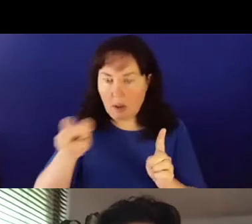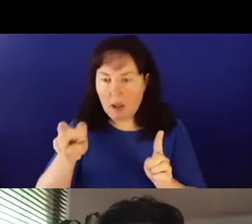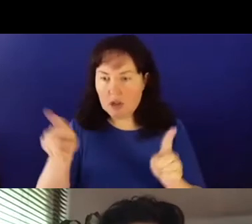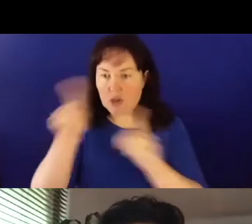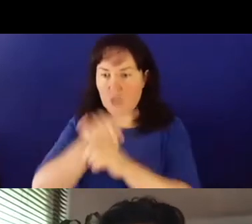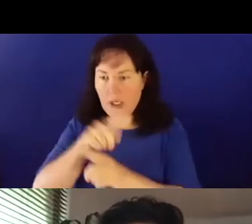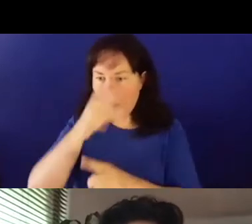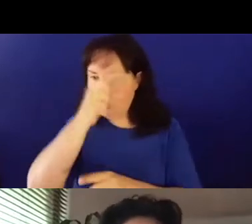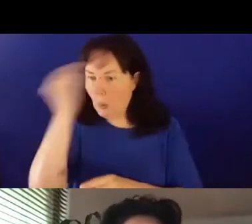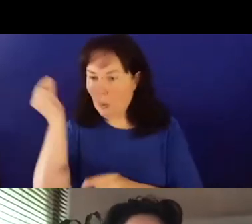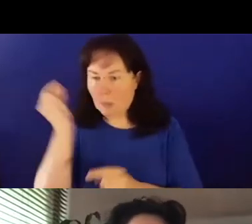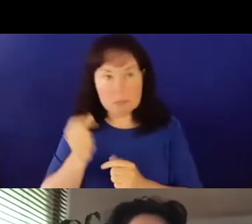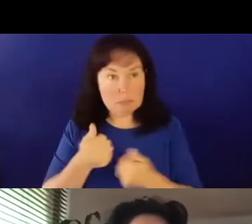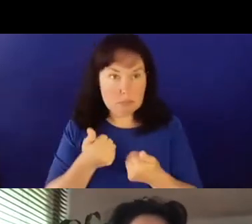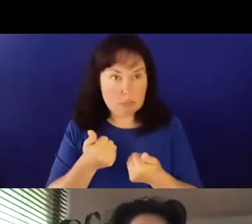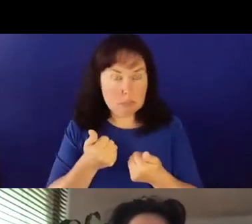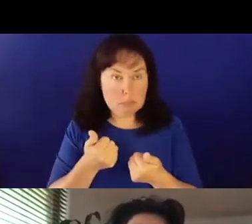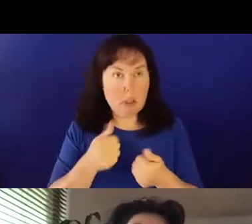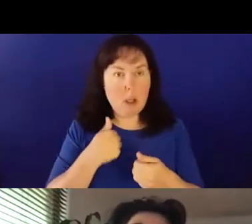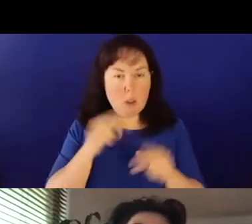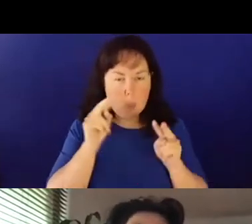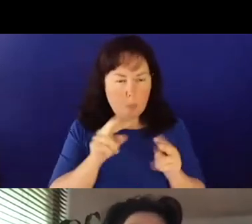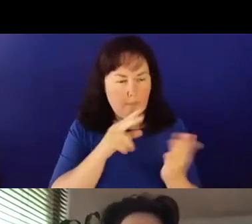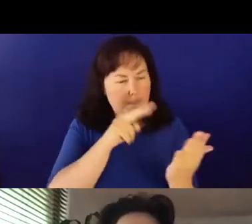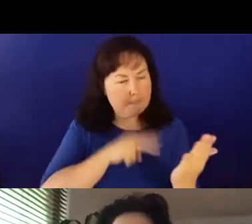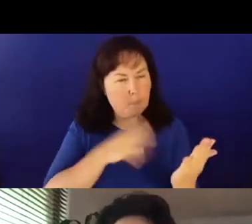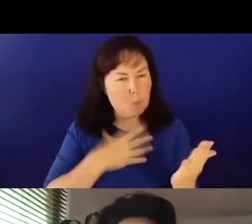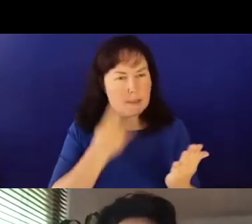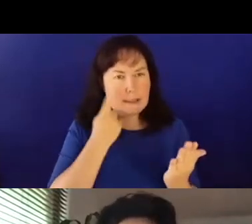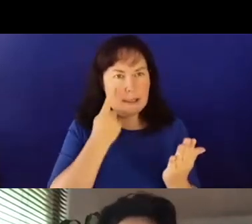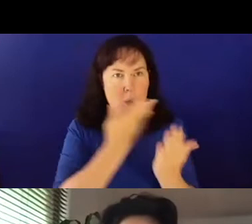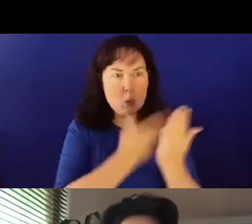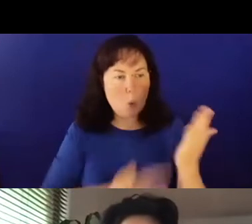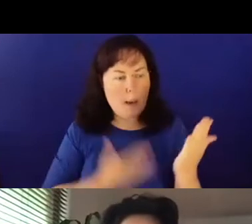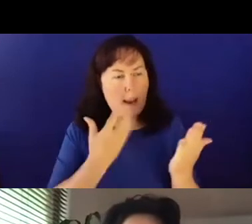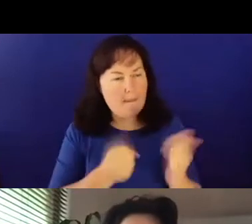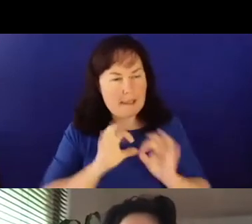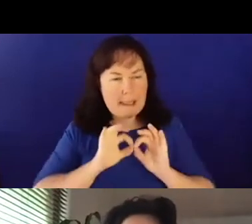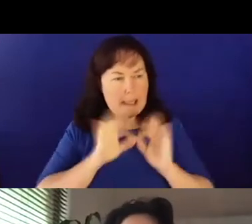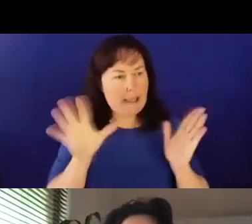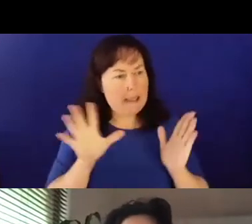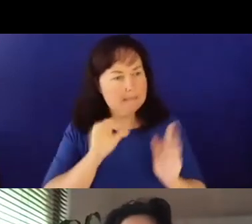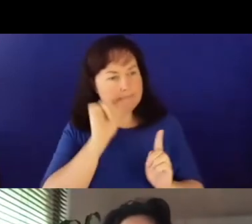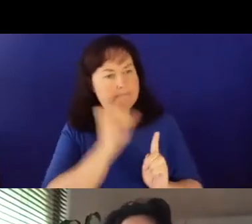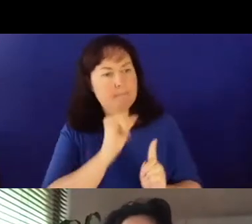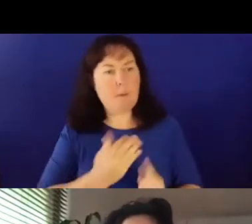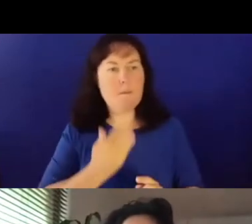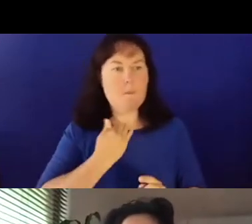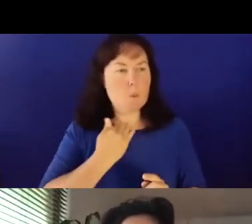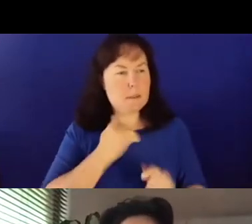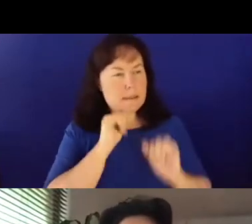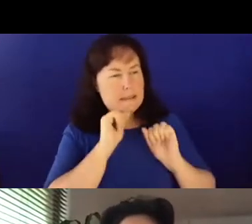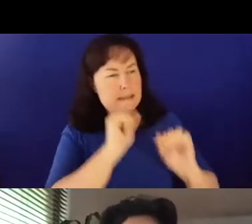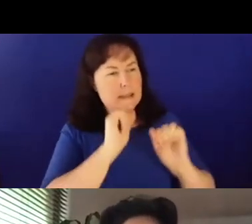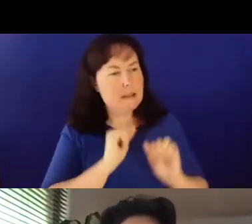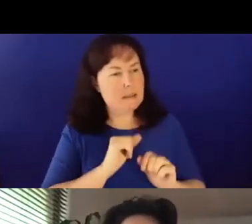any content is a story where I can feel a really clear voice behind it. And to me, that voice comes through when you have a